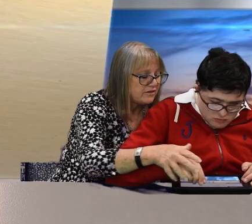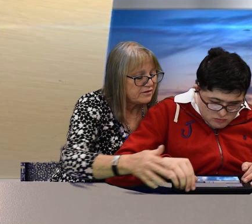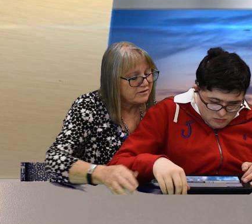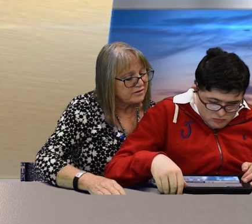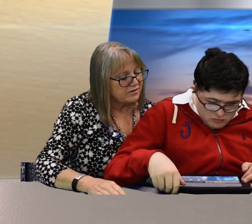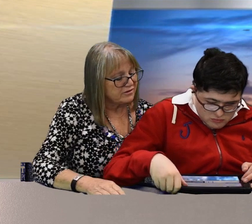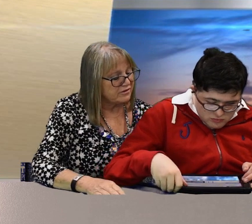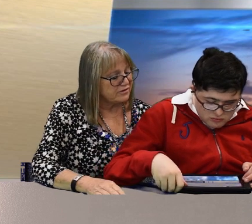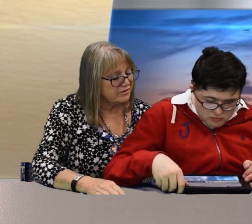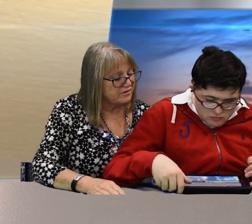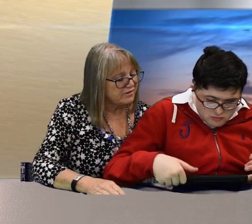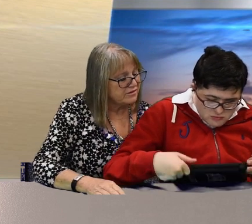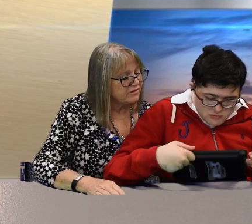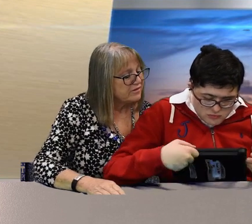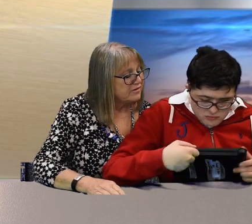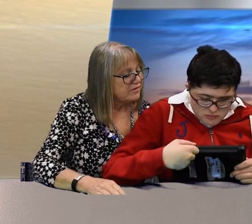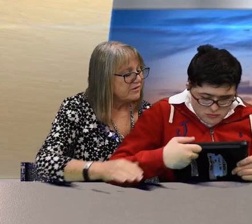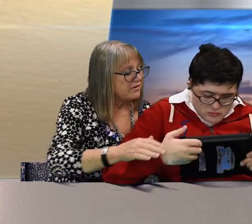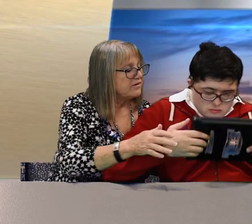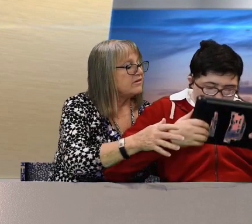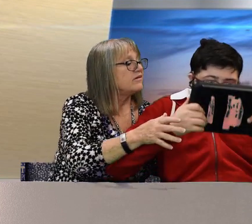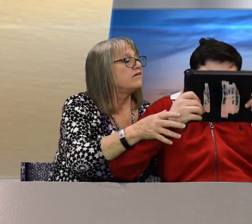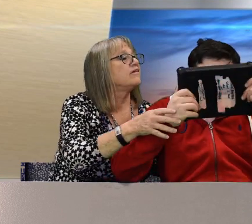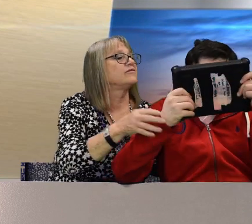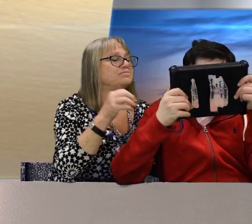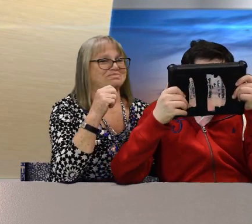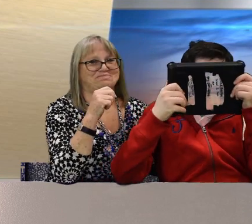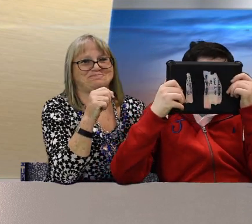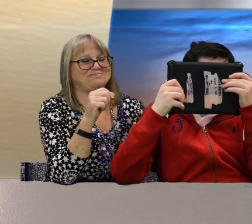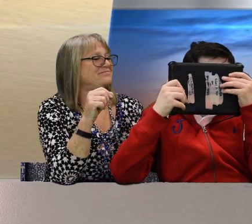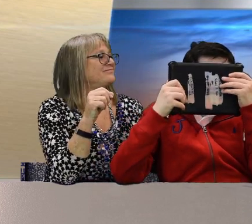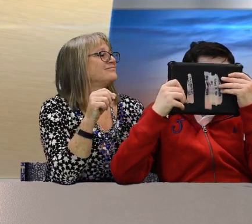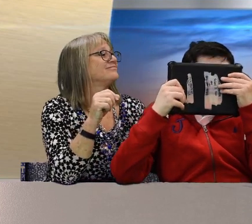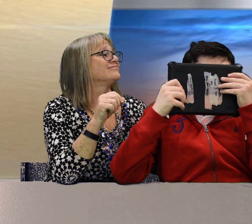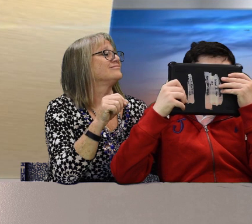Hi, my name is Cool Jack with Mrs. S, and this is the Web Street News.